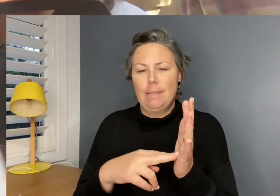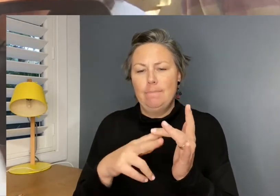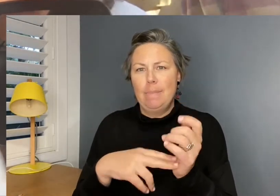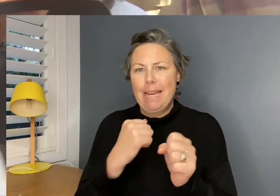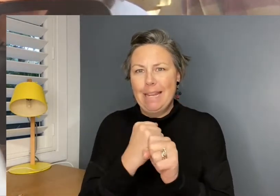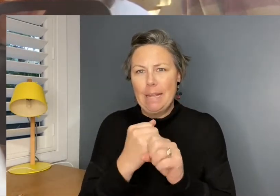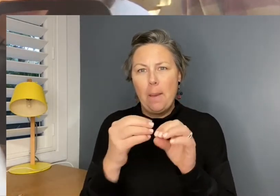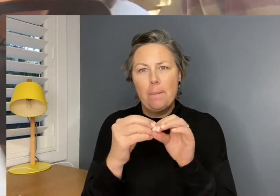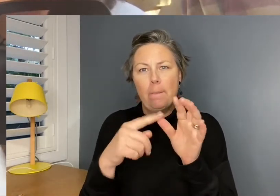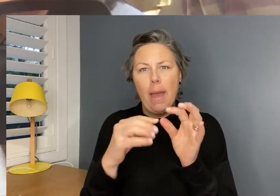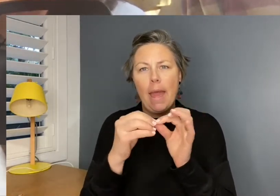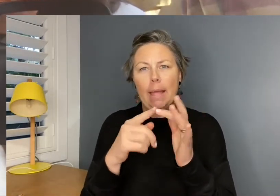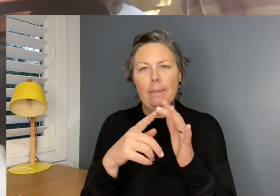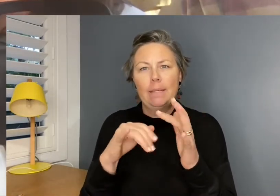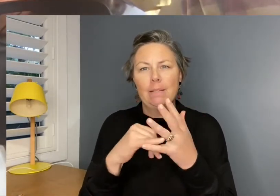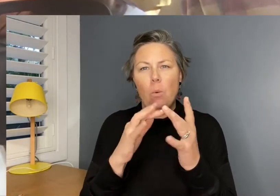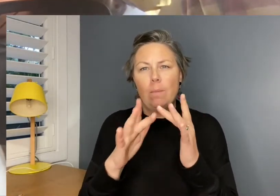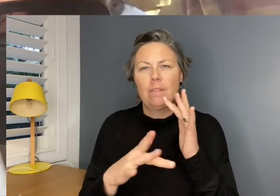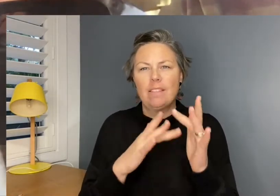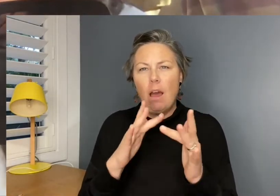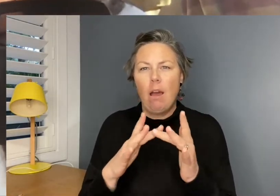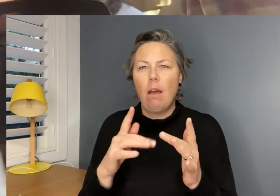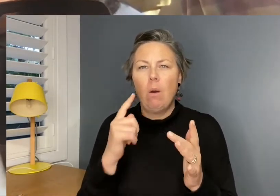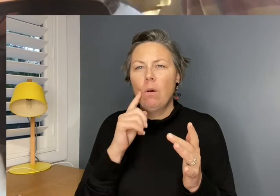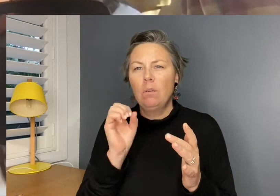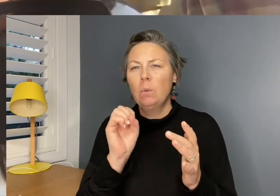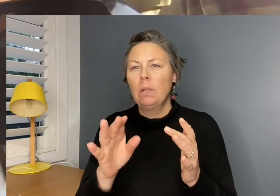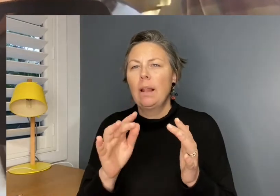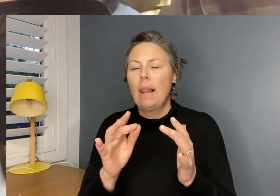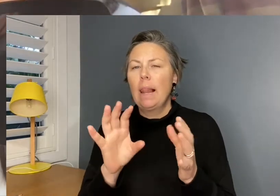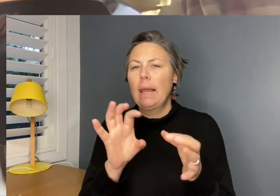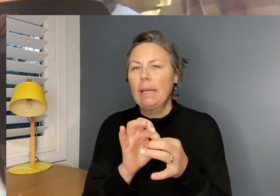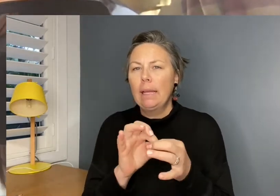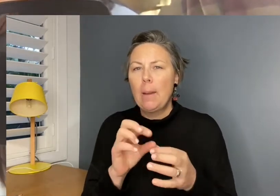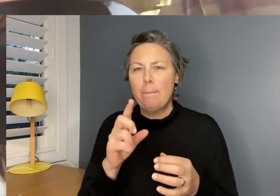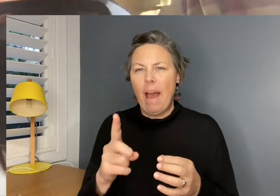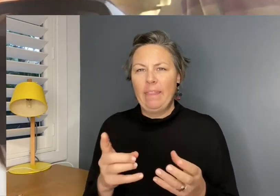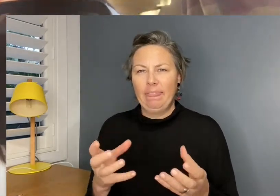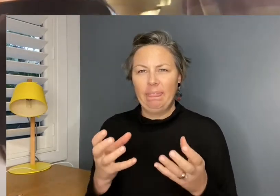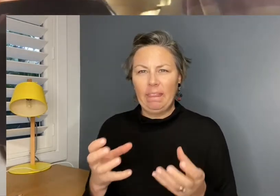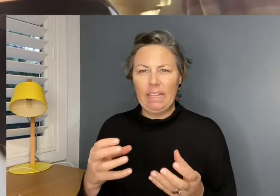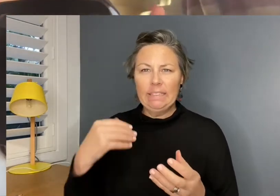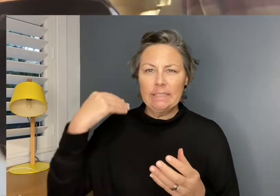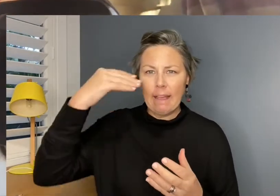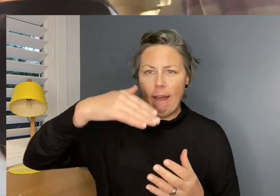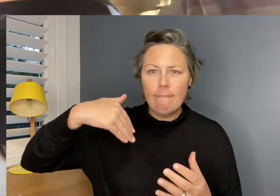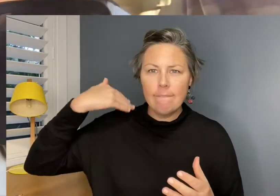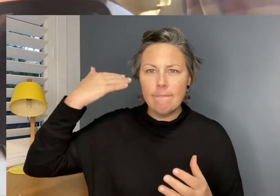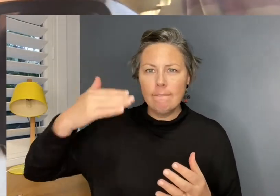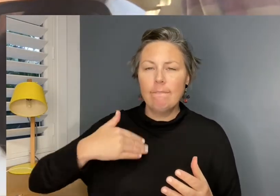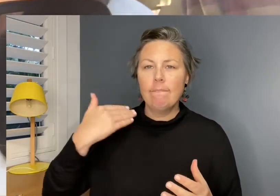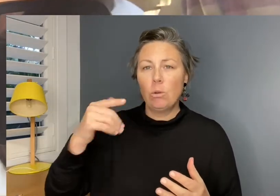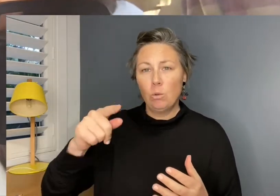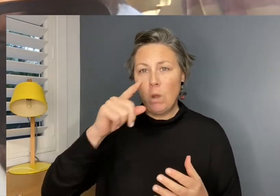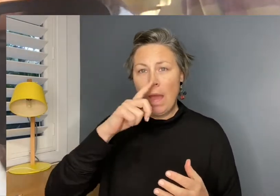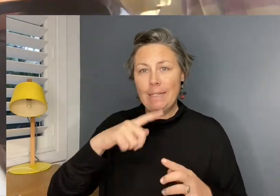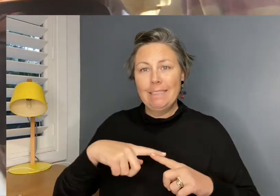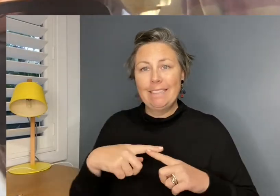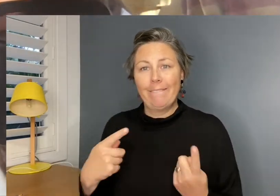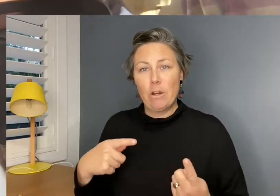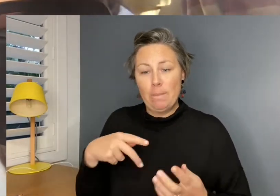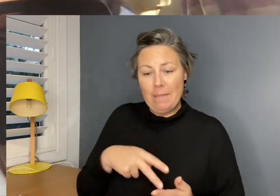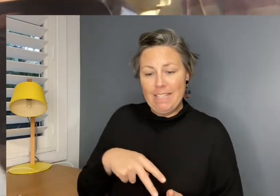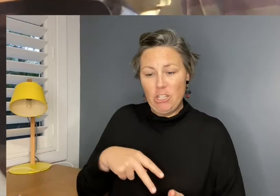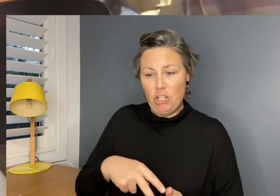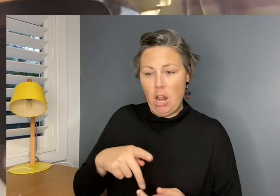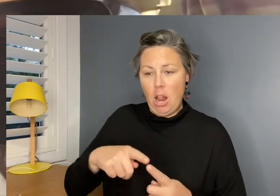it around your belly, and your support person, in my case it was Aiden, or my mum at this stage as well, could hold it up and sort of make your belly quite